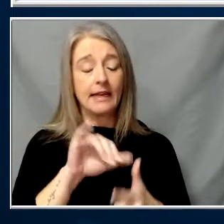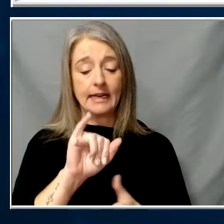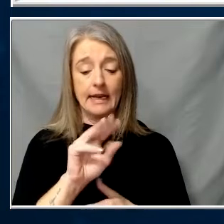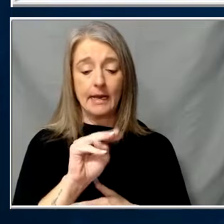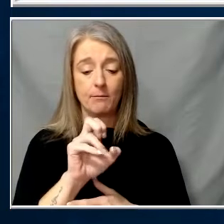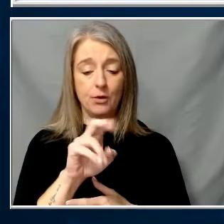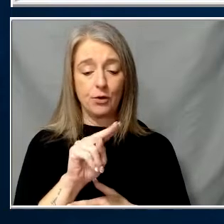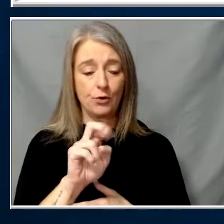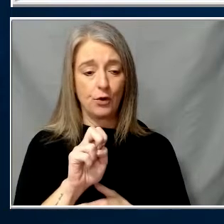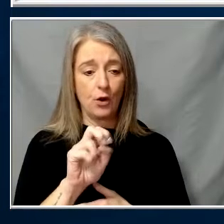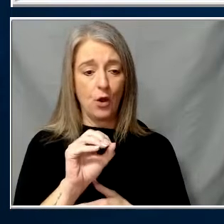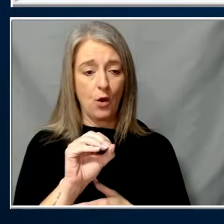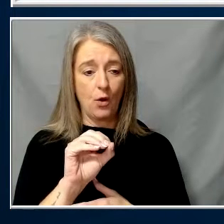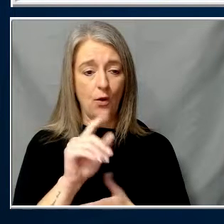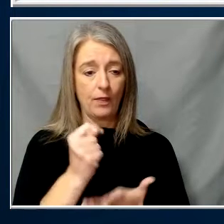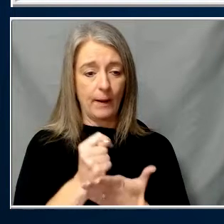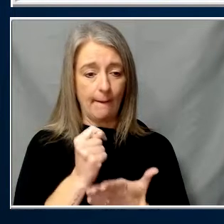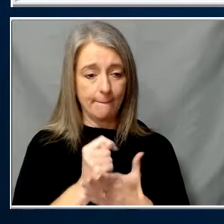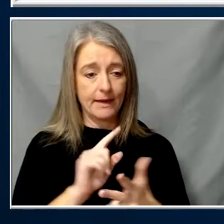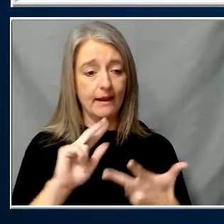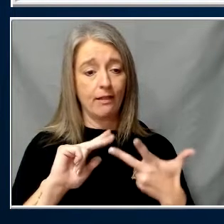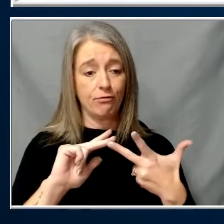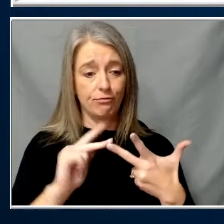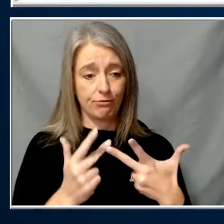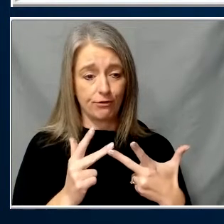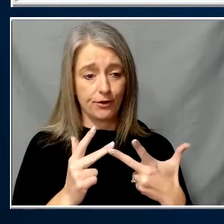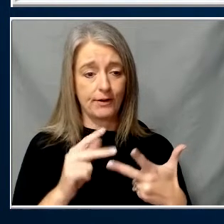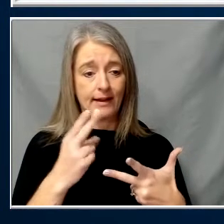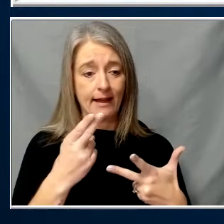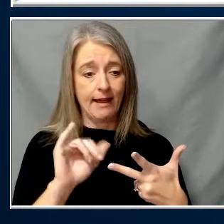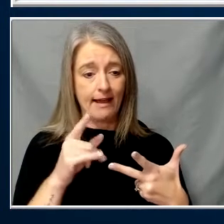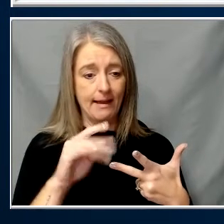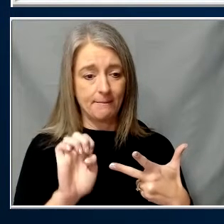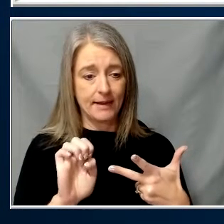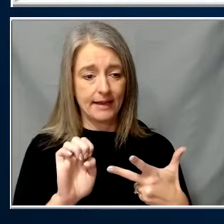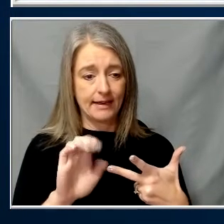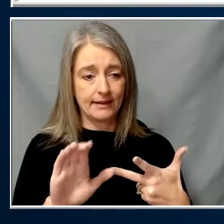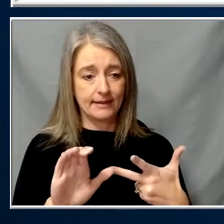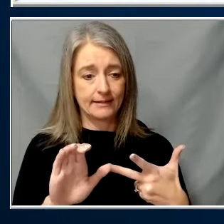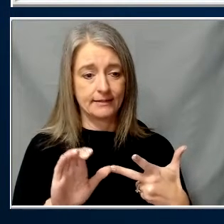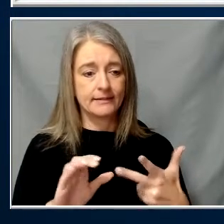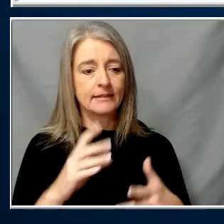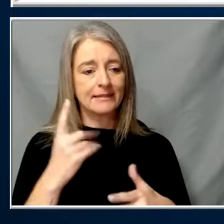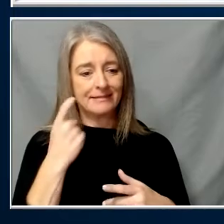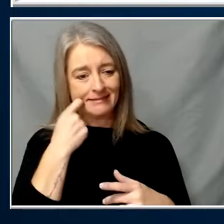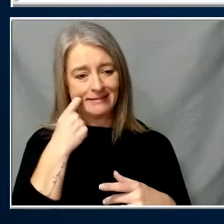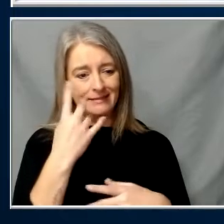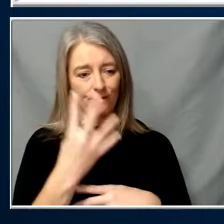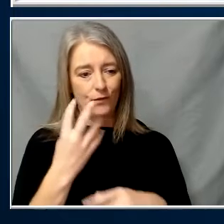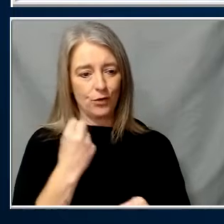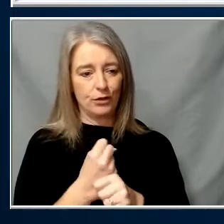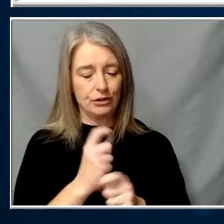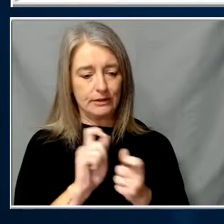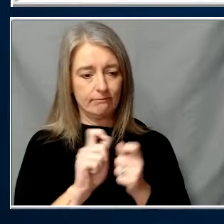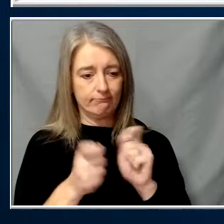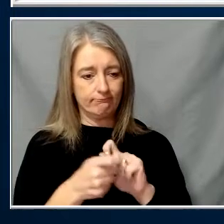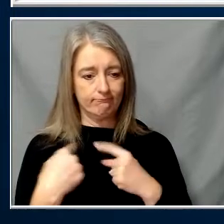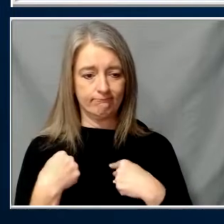So kind of walk us through the last 4 years of your treatment and the changes and how they were for